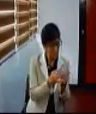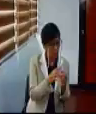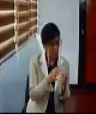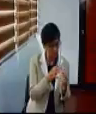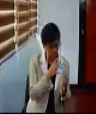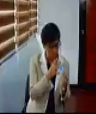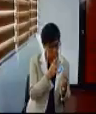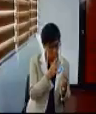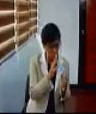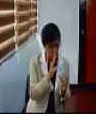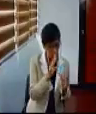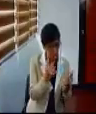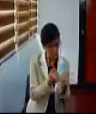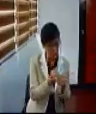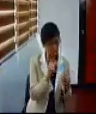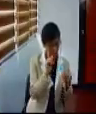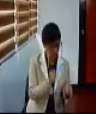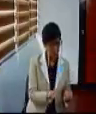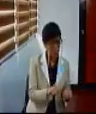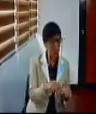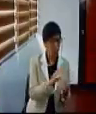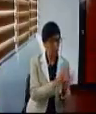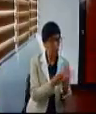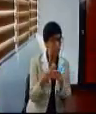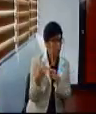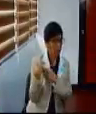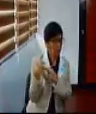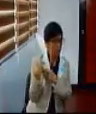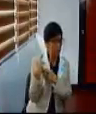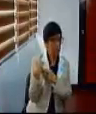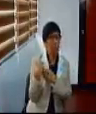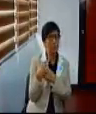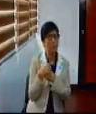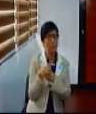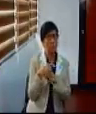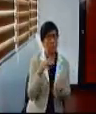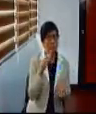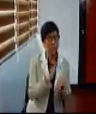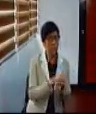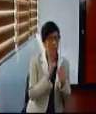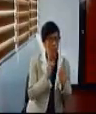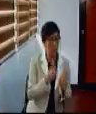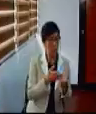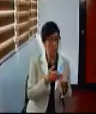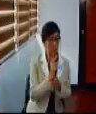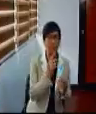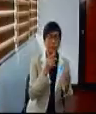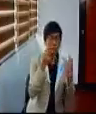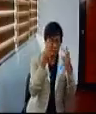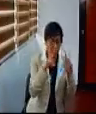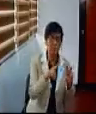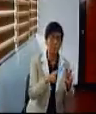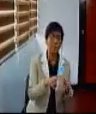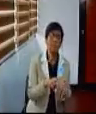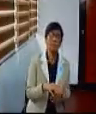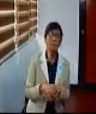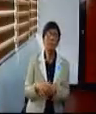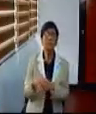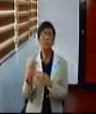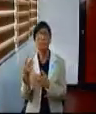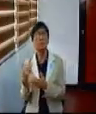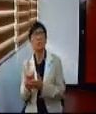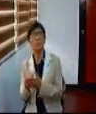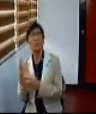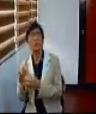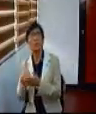be held liable of human rights violation? Yes, I must be very careful and draw that clear line between